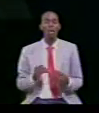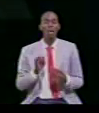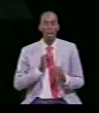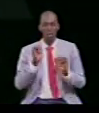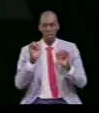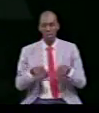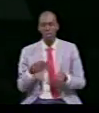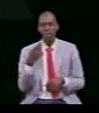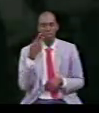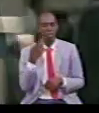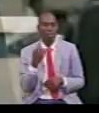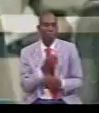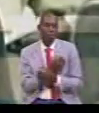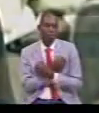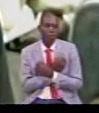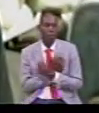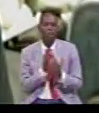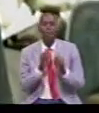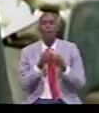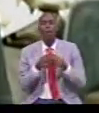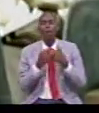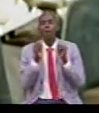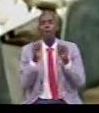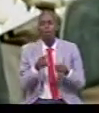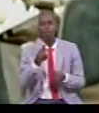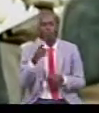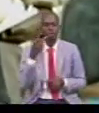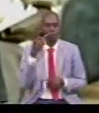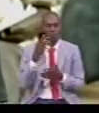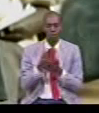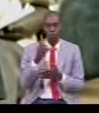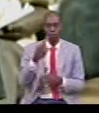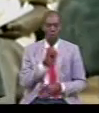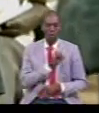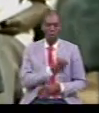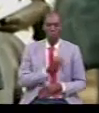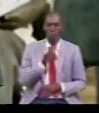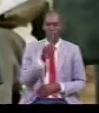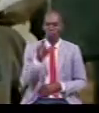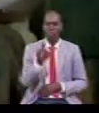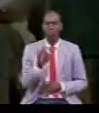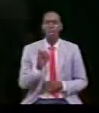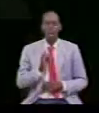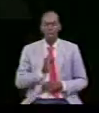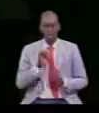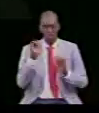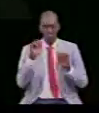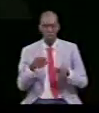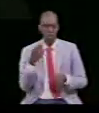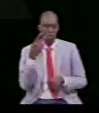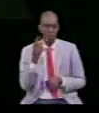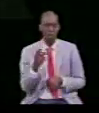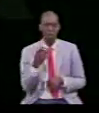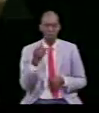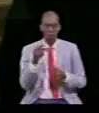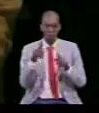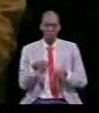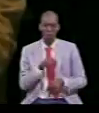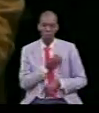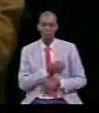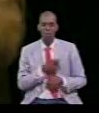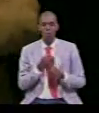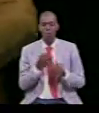do you see somebody's attitude? I can see their attitude from the way they